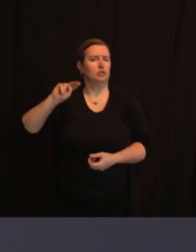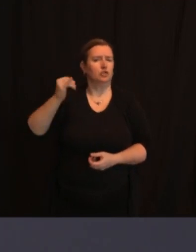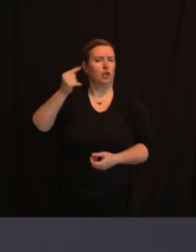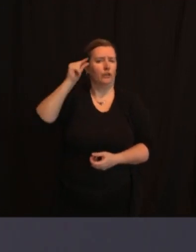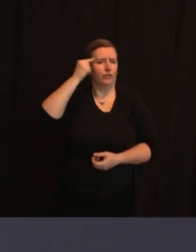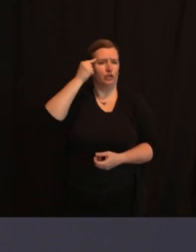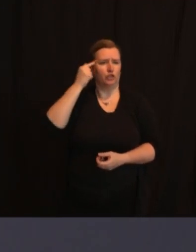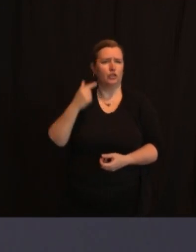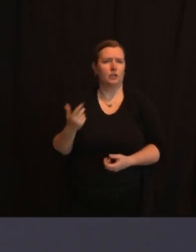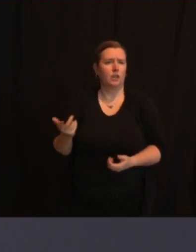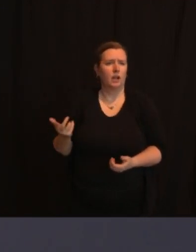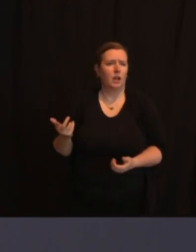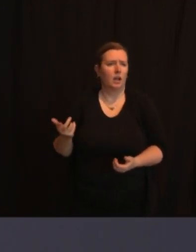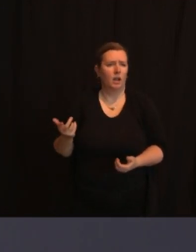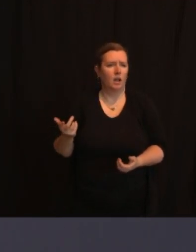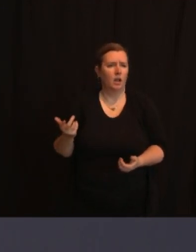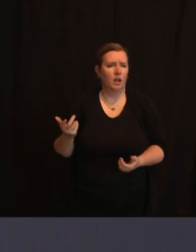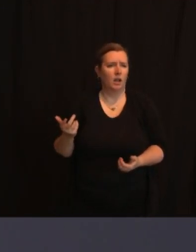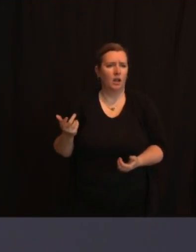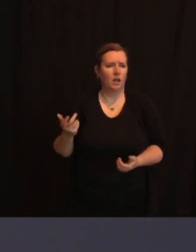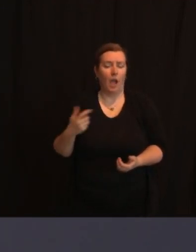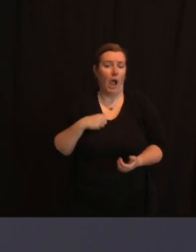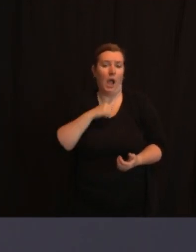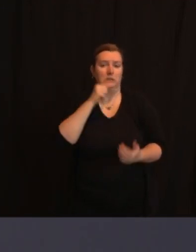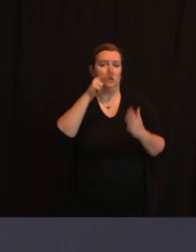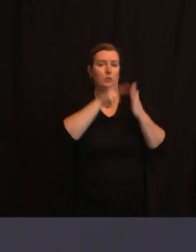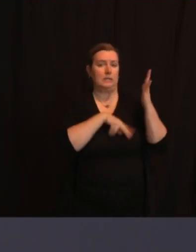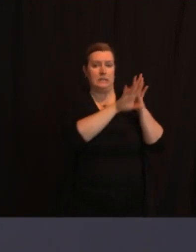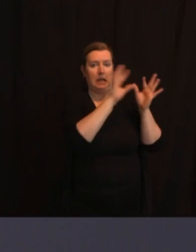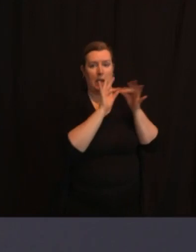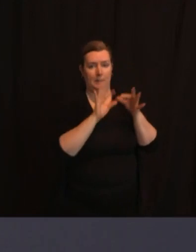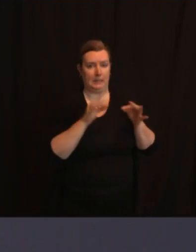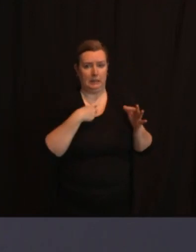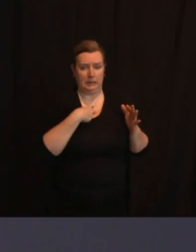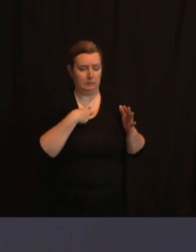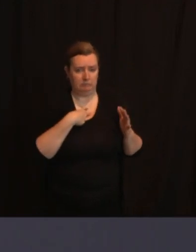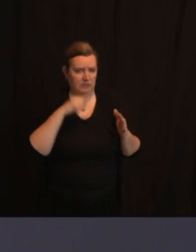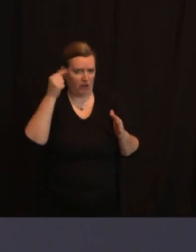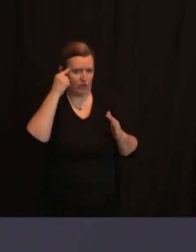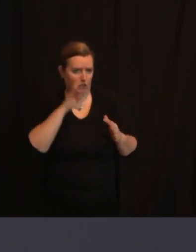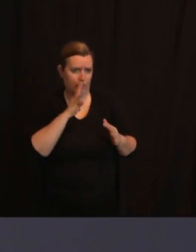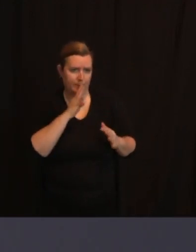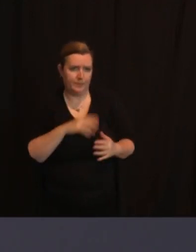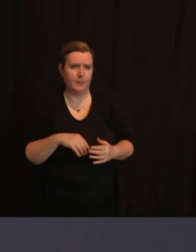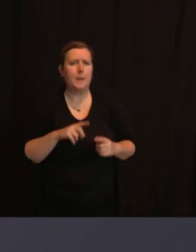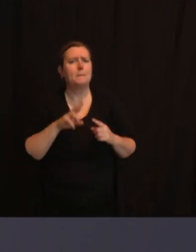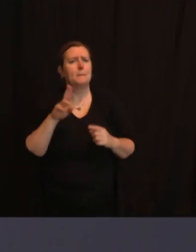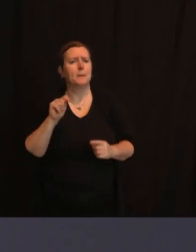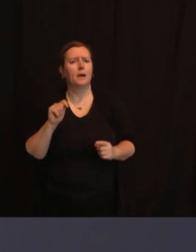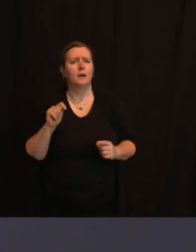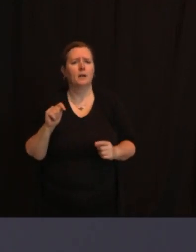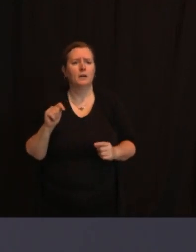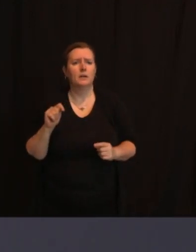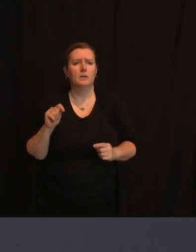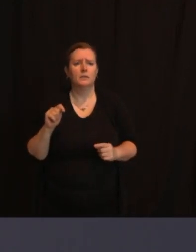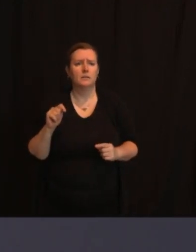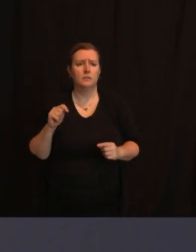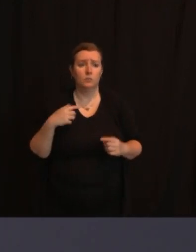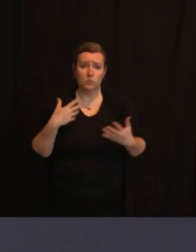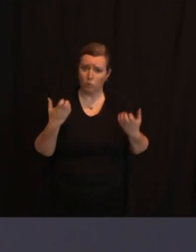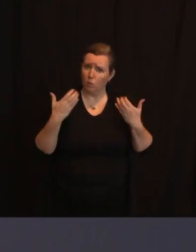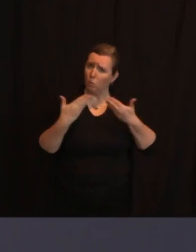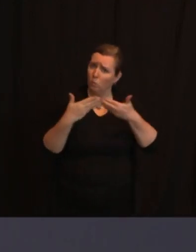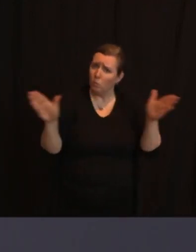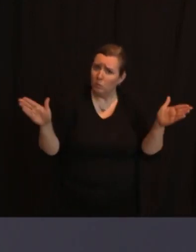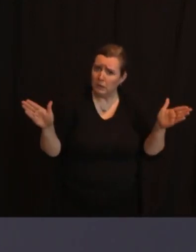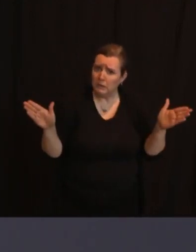and responsibly get the place up and running again, particularly staring down the barrel of the shore